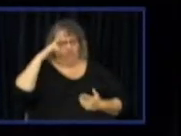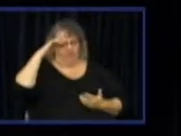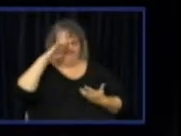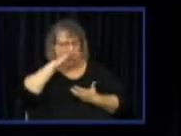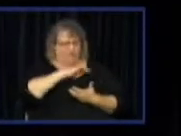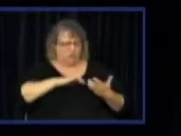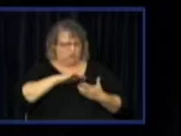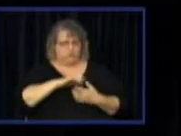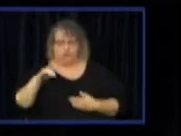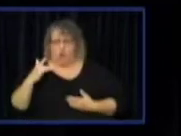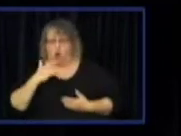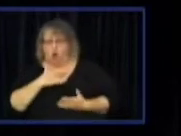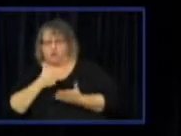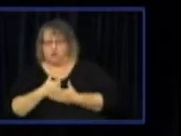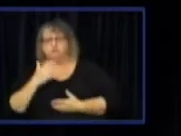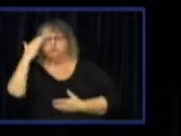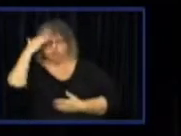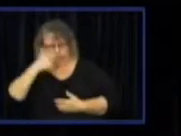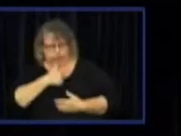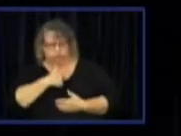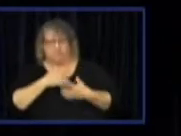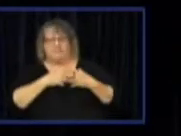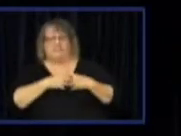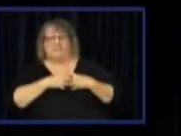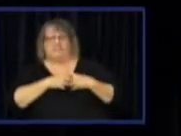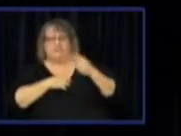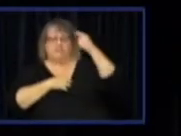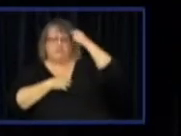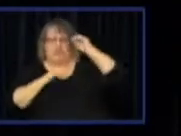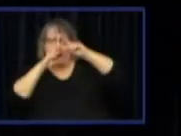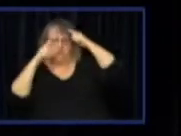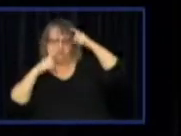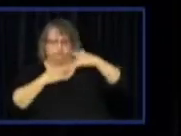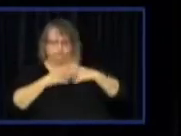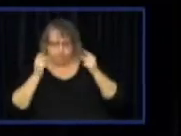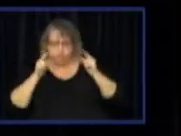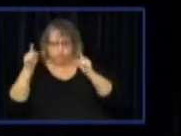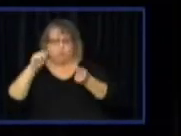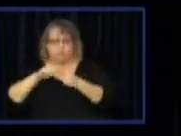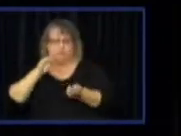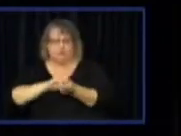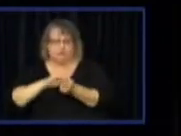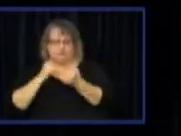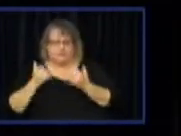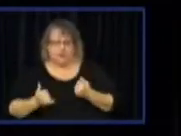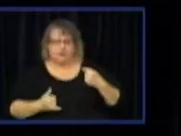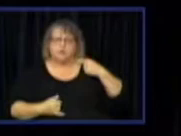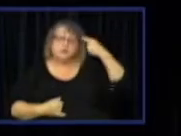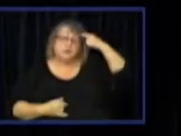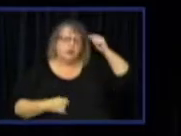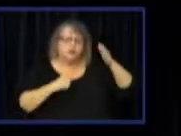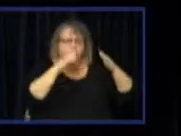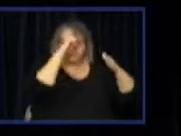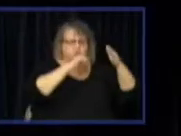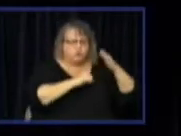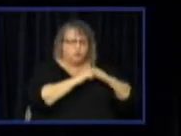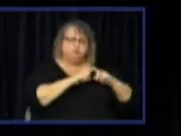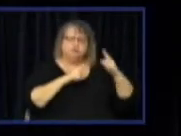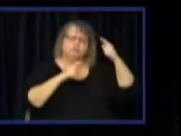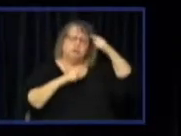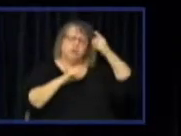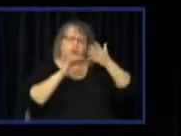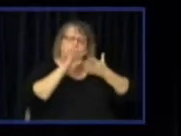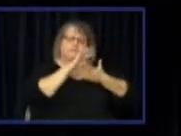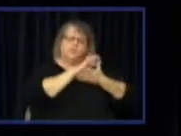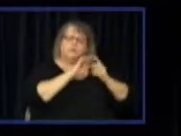whereas a person who's having chest pain is otherwise thinking clearly and makes a rational decision to seek medical attention for that pain. Stroke is usually